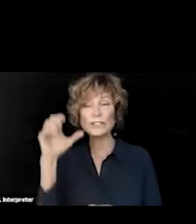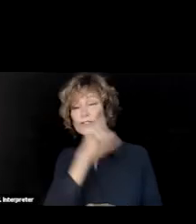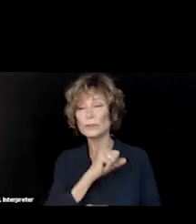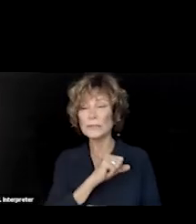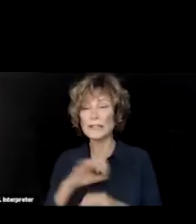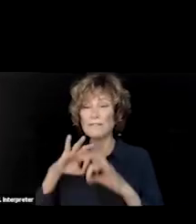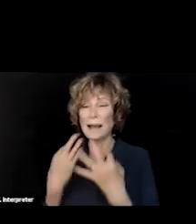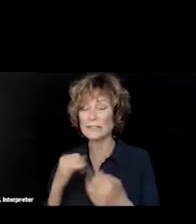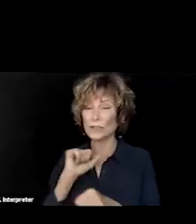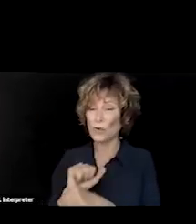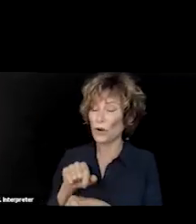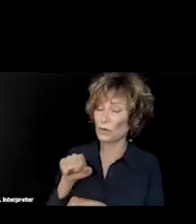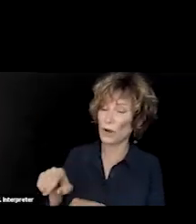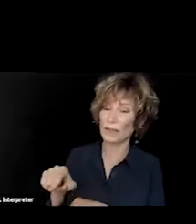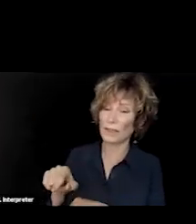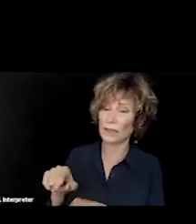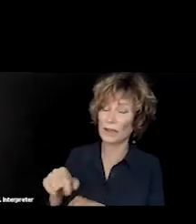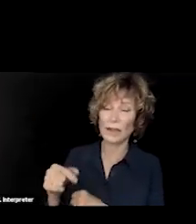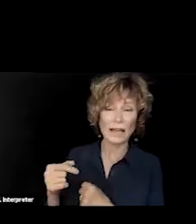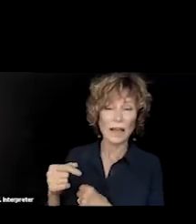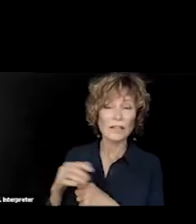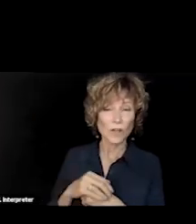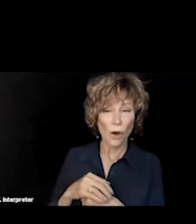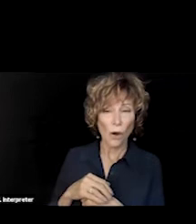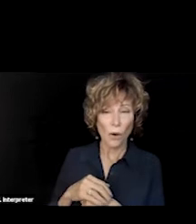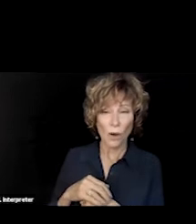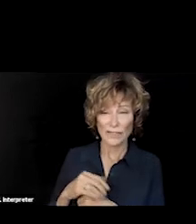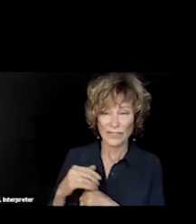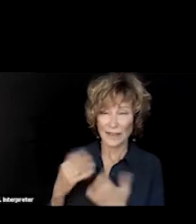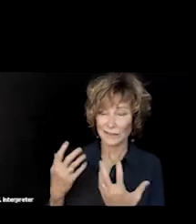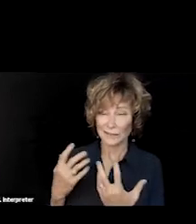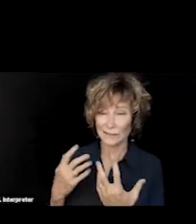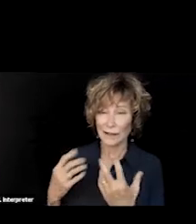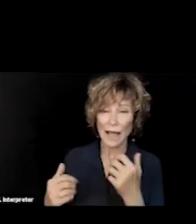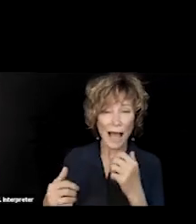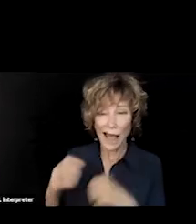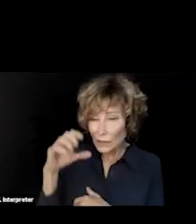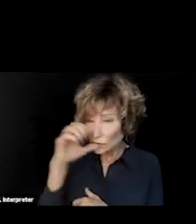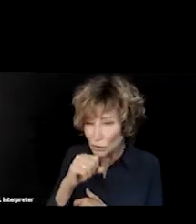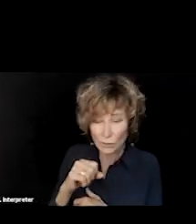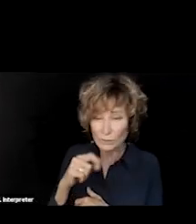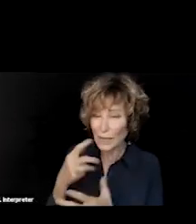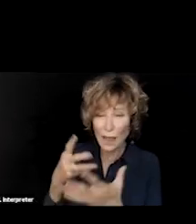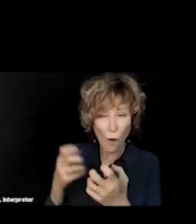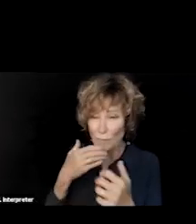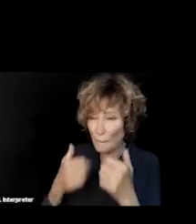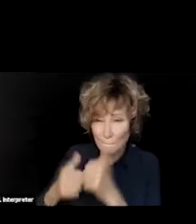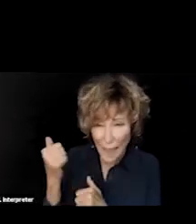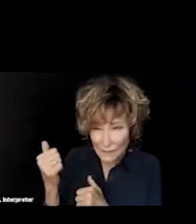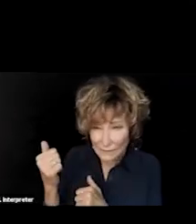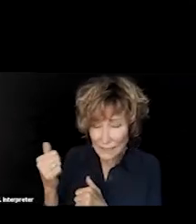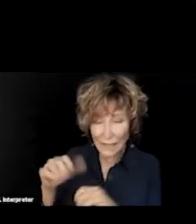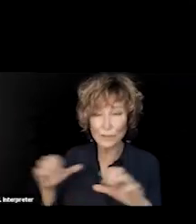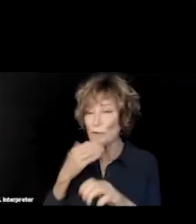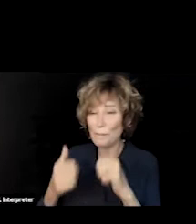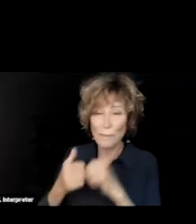families you work with, do you take the least dangerous assumption and assume that they want the best for their children and they are doing the